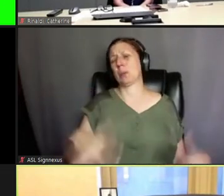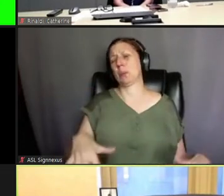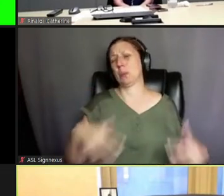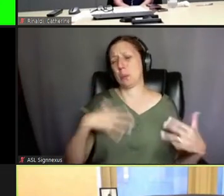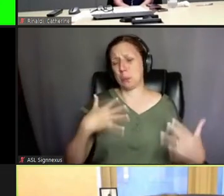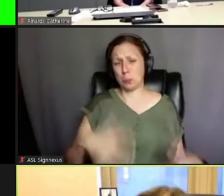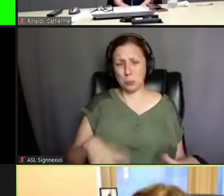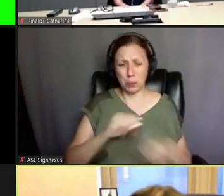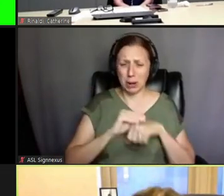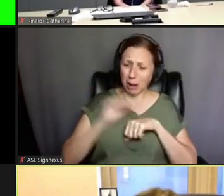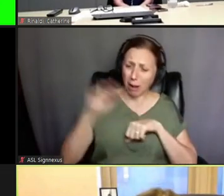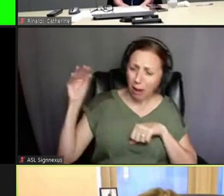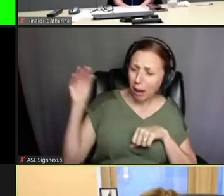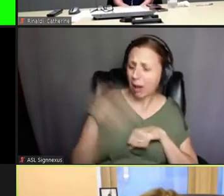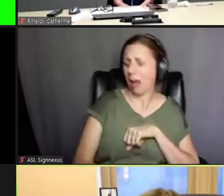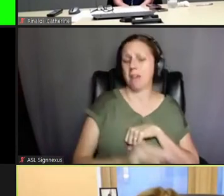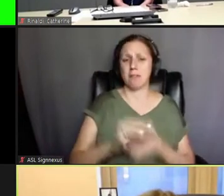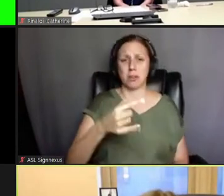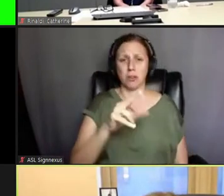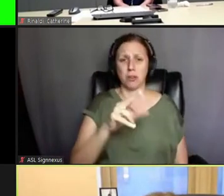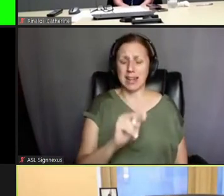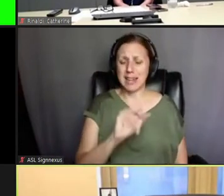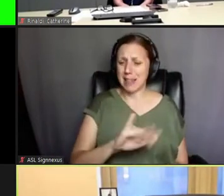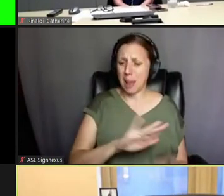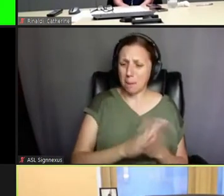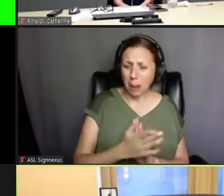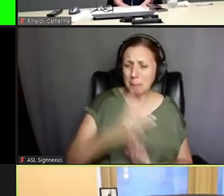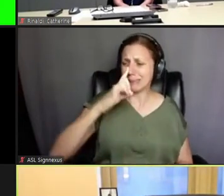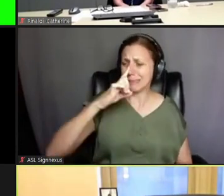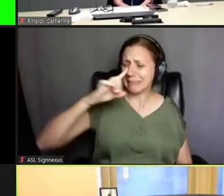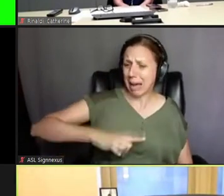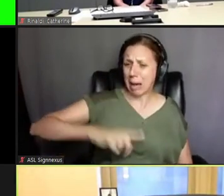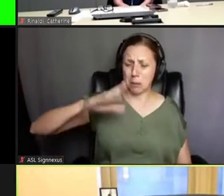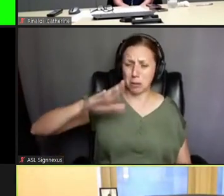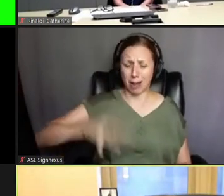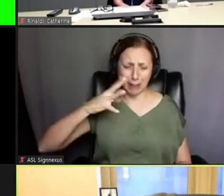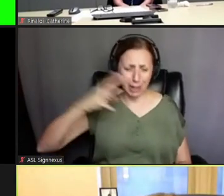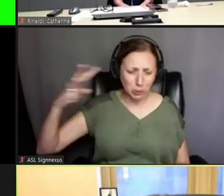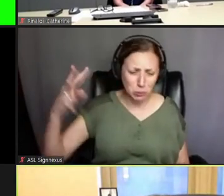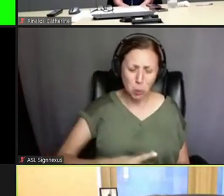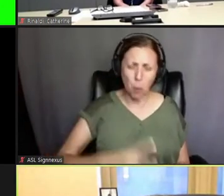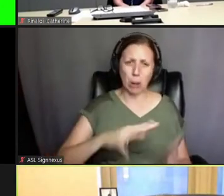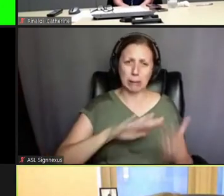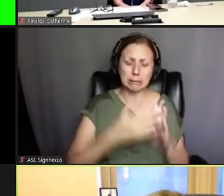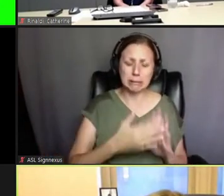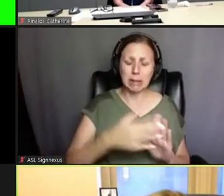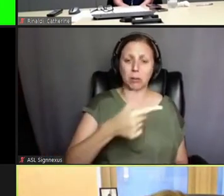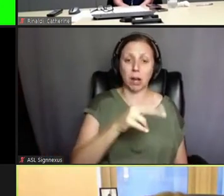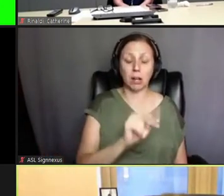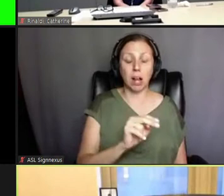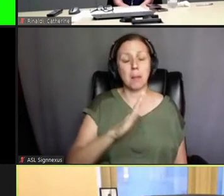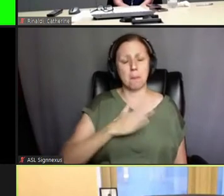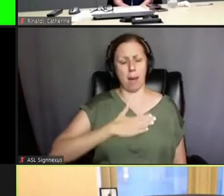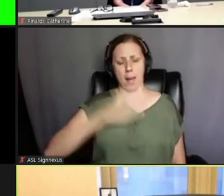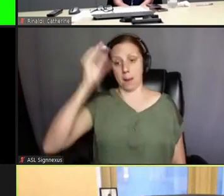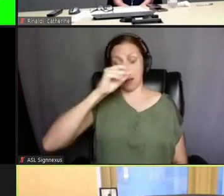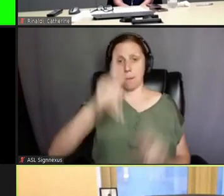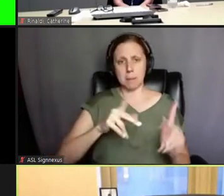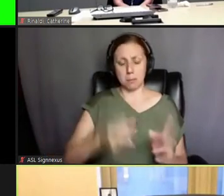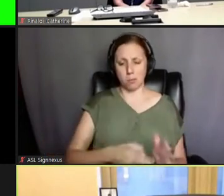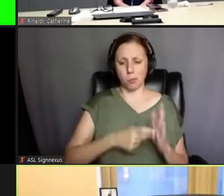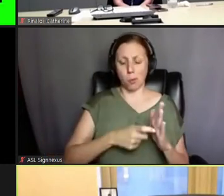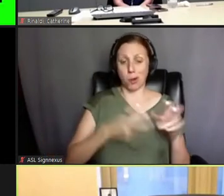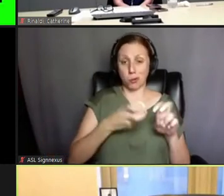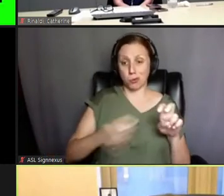the stepchild of the transit system. That's my opinion. And for those who have to transfer to a subway or a